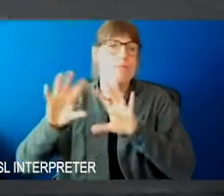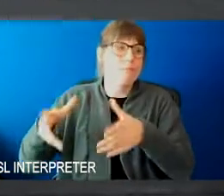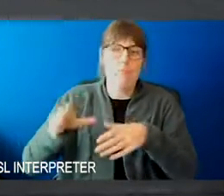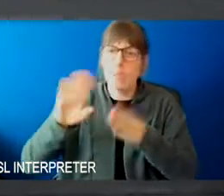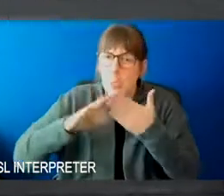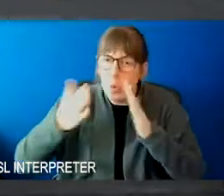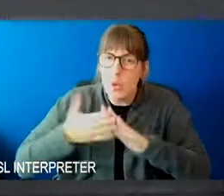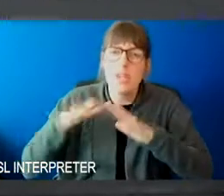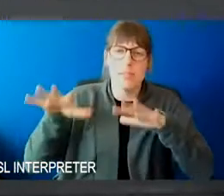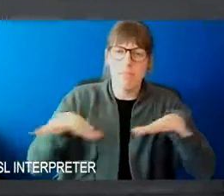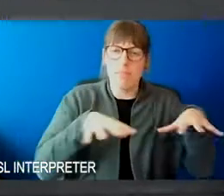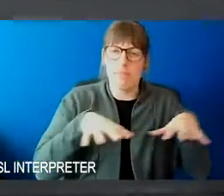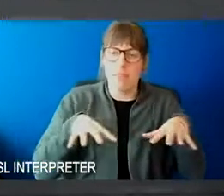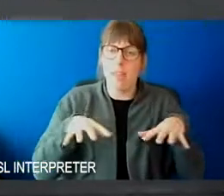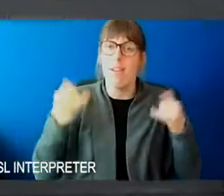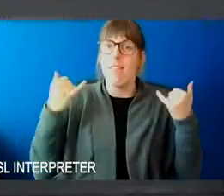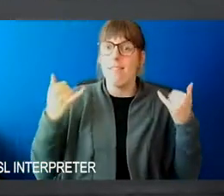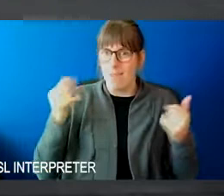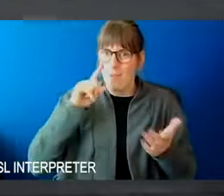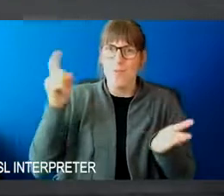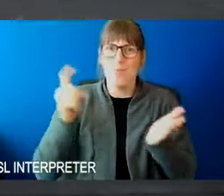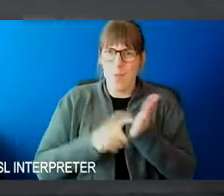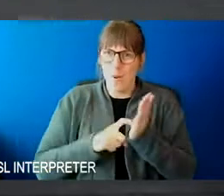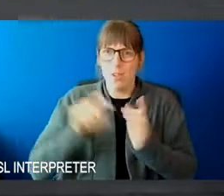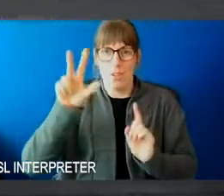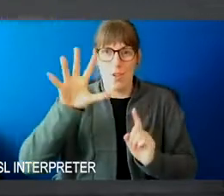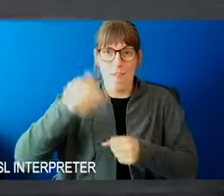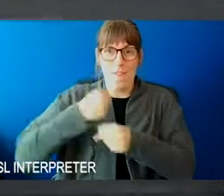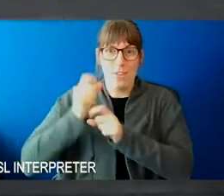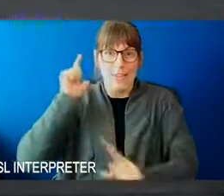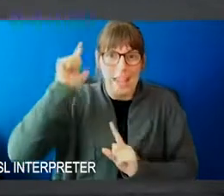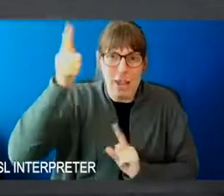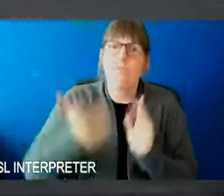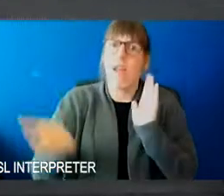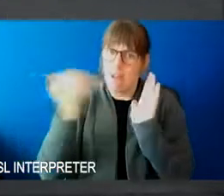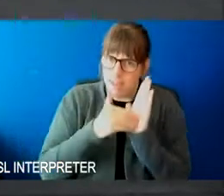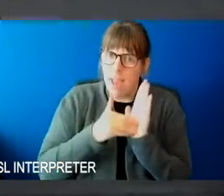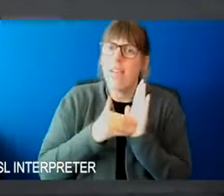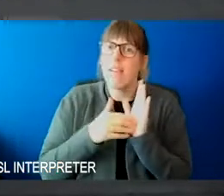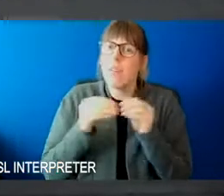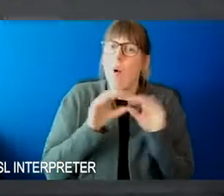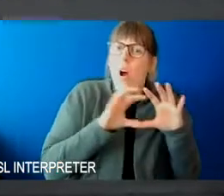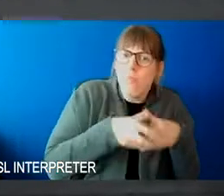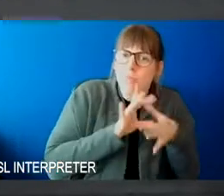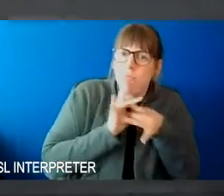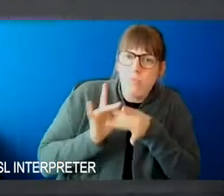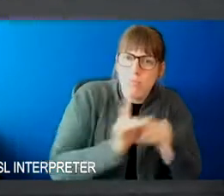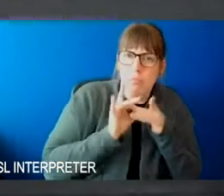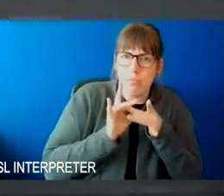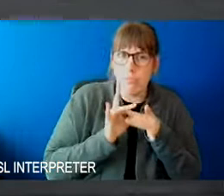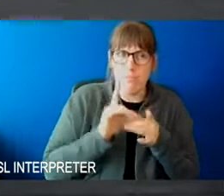worship in their communities and neighborhoods. And I'm now seeing quite dramatically the shift back to this grassroots